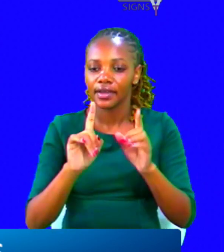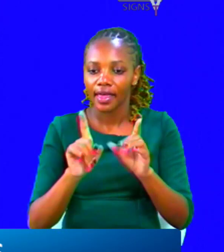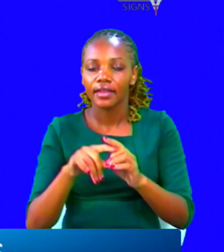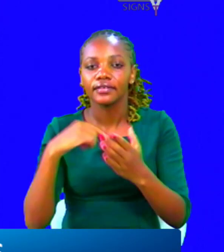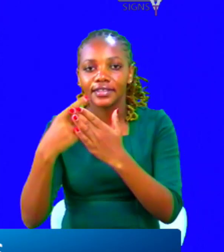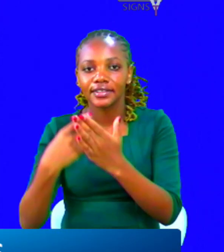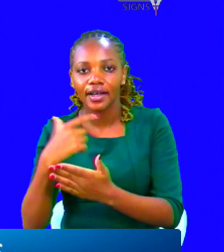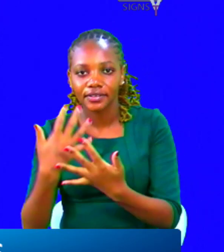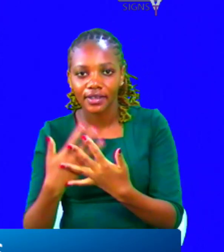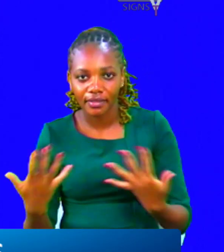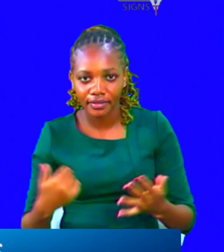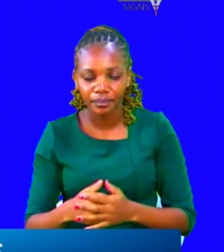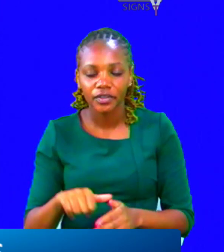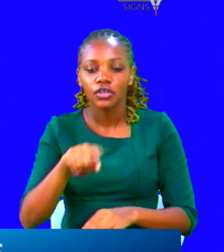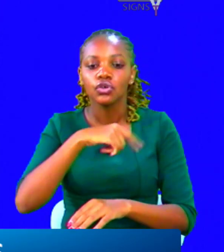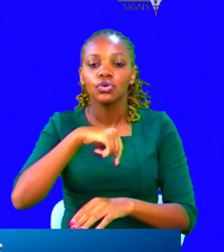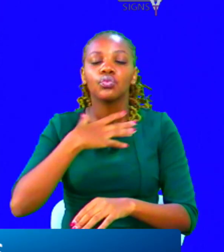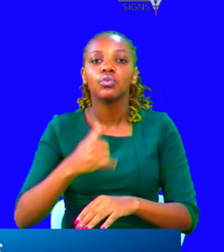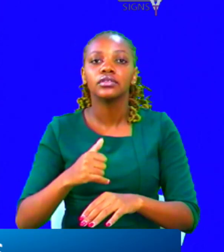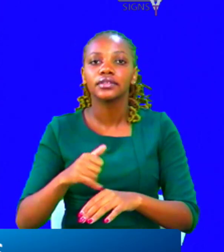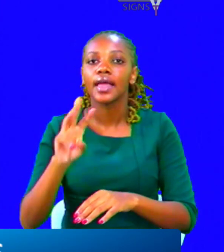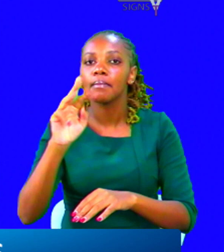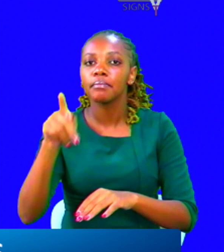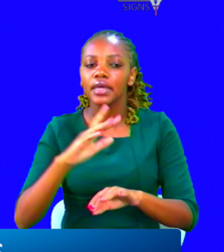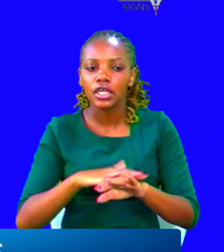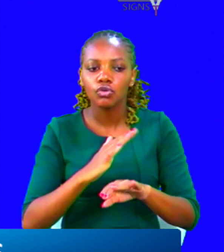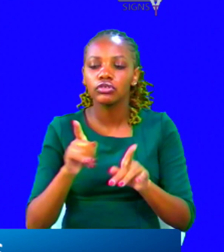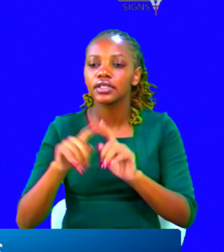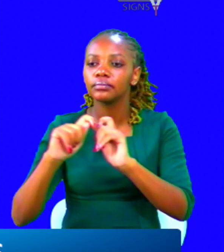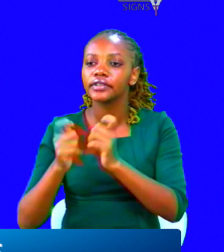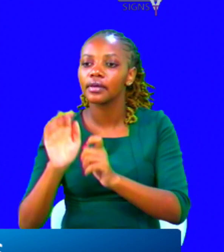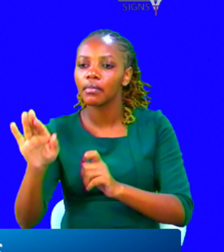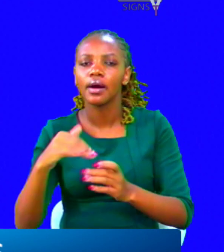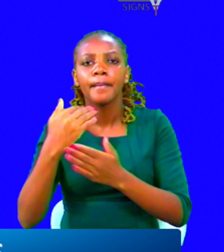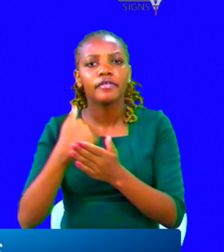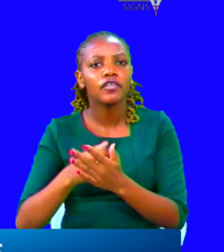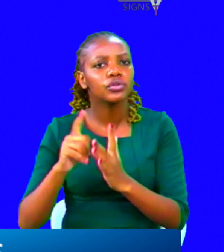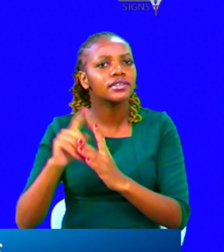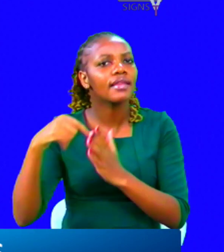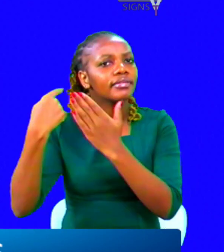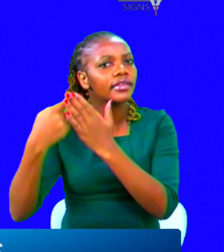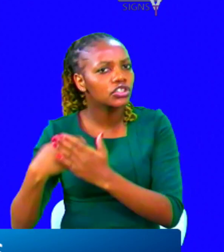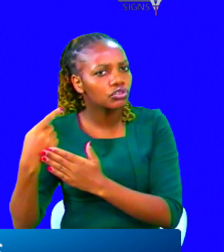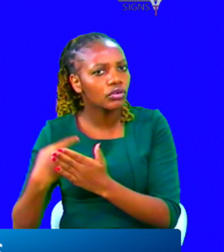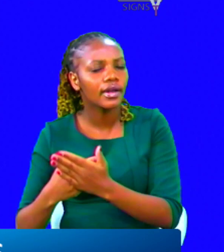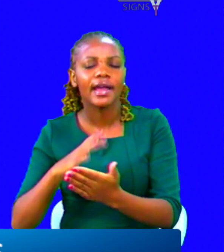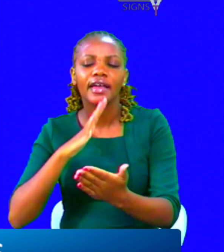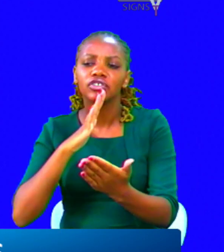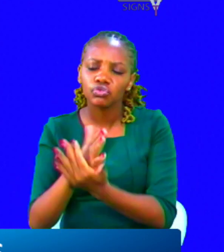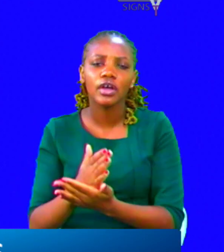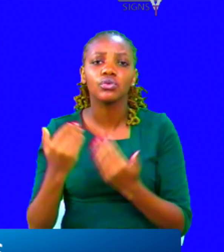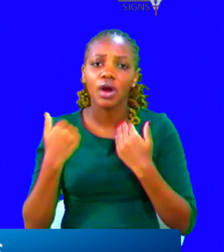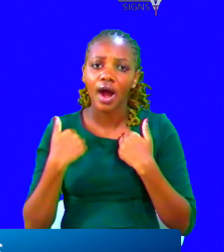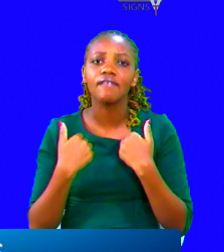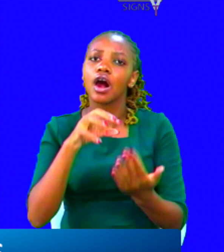can discuss the rest of the things. We want Kimani Ichung'wah at your team. Before you start these talks, you make